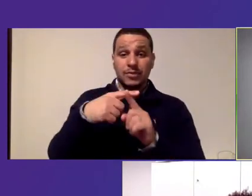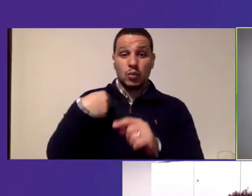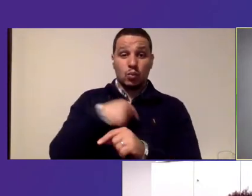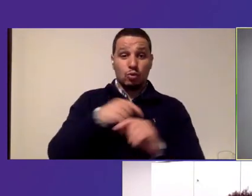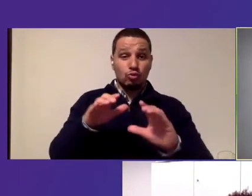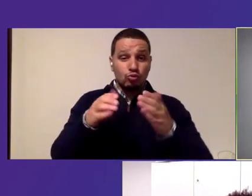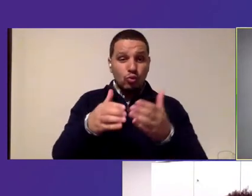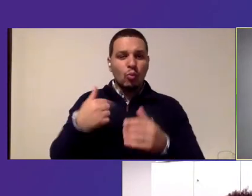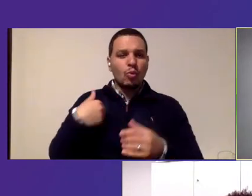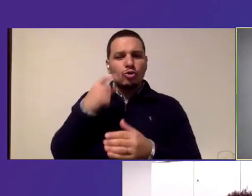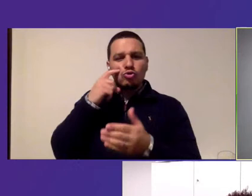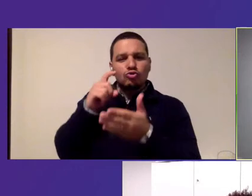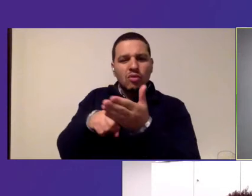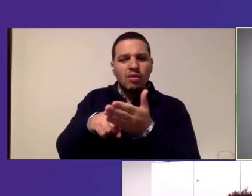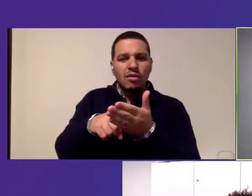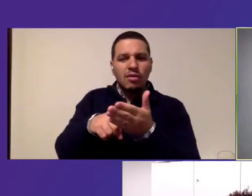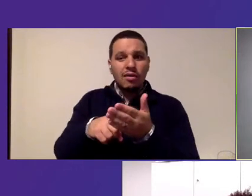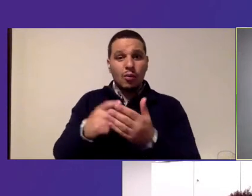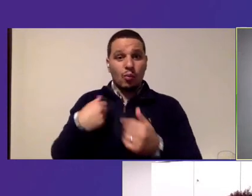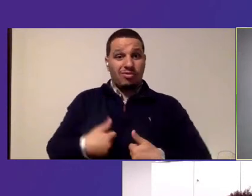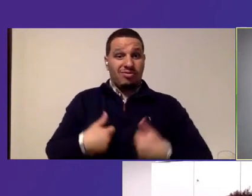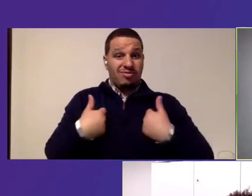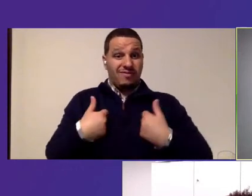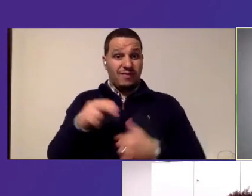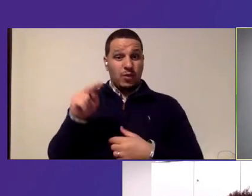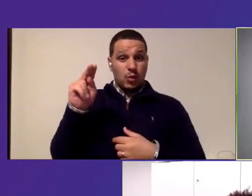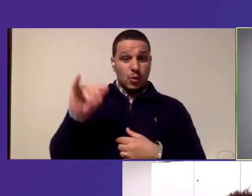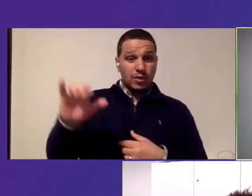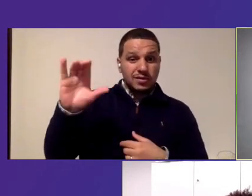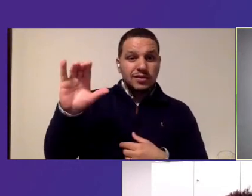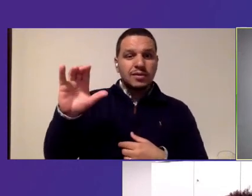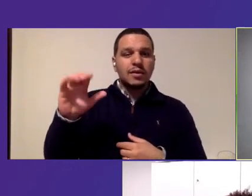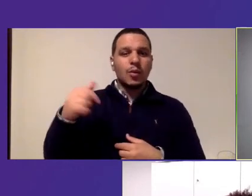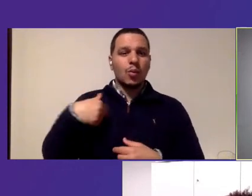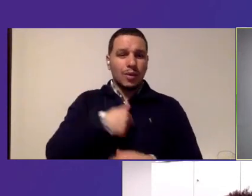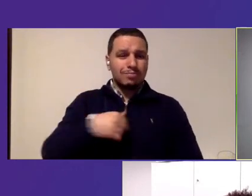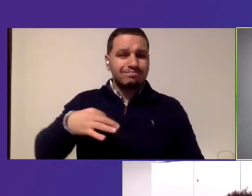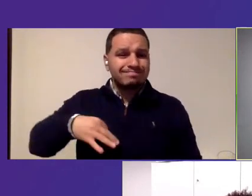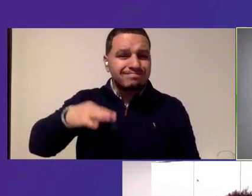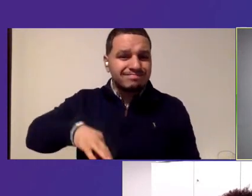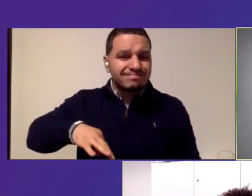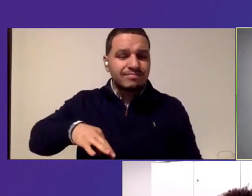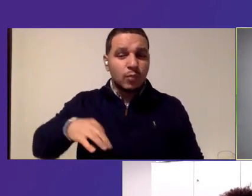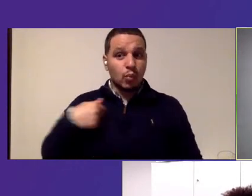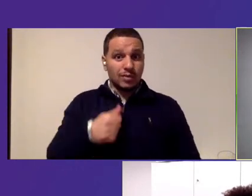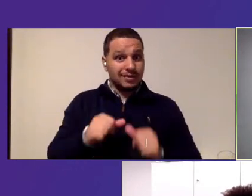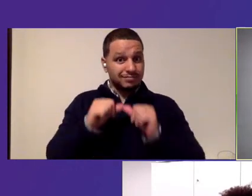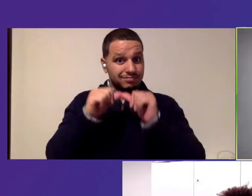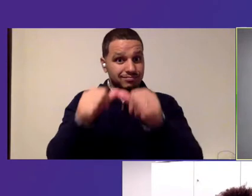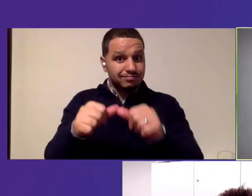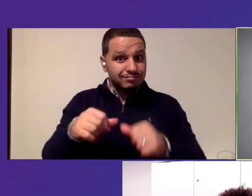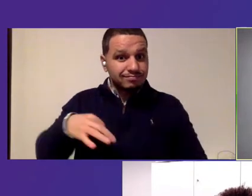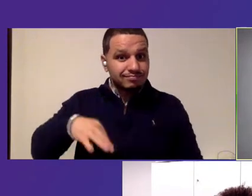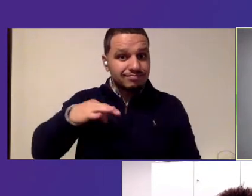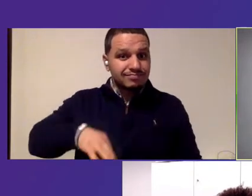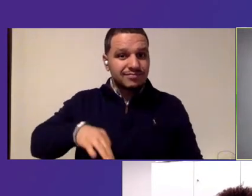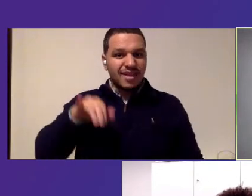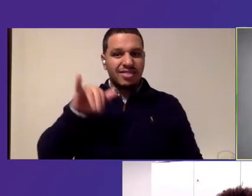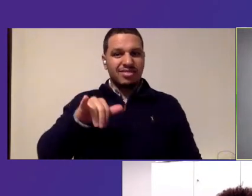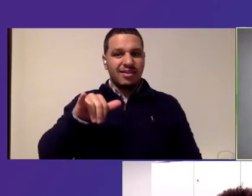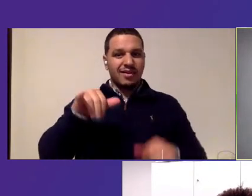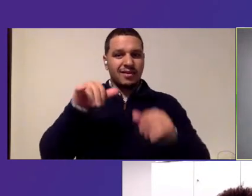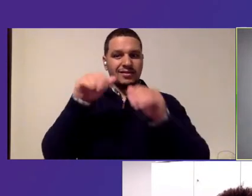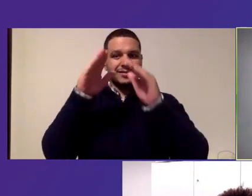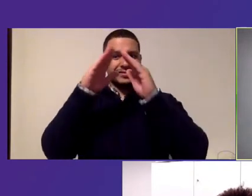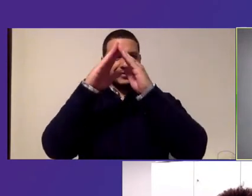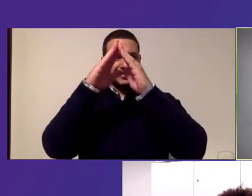that being based in New York City, we have benefited from and continue to benefit from this systemic displacement and its